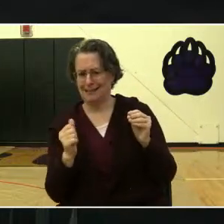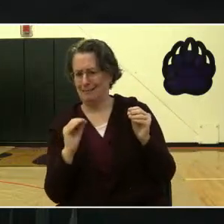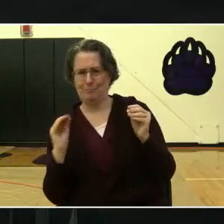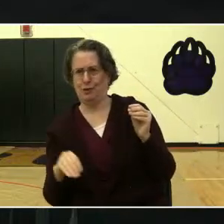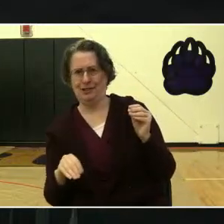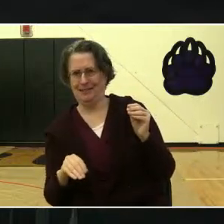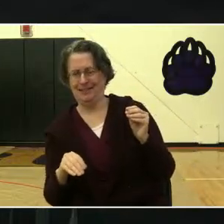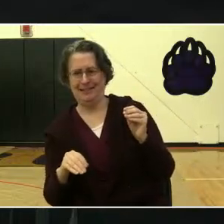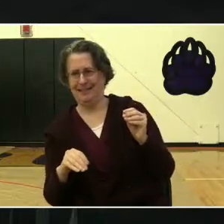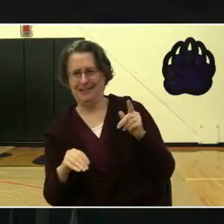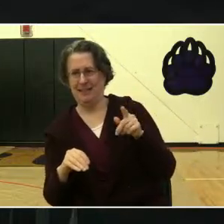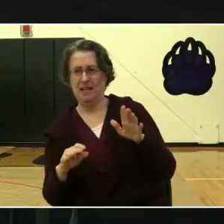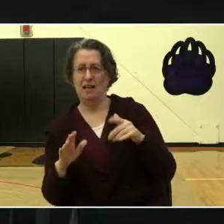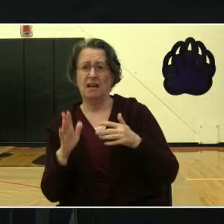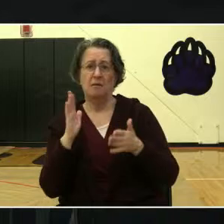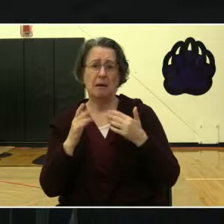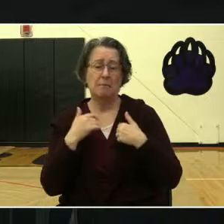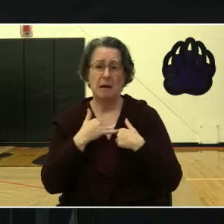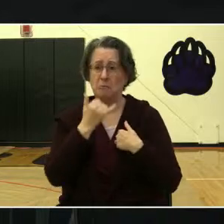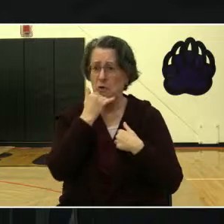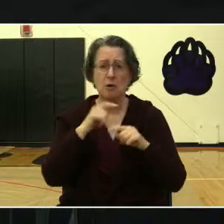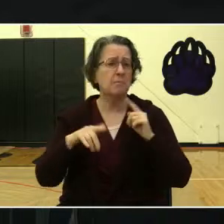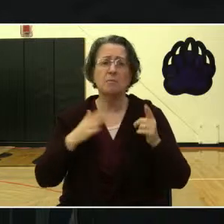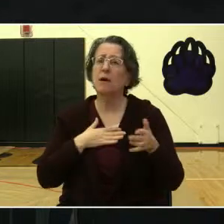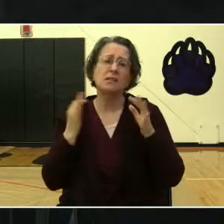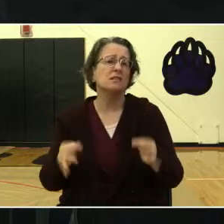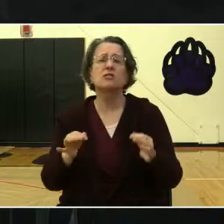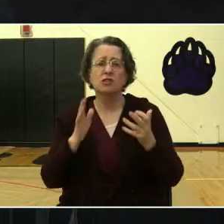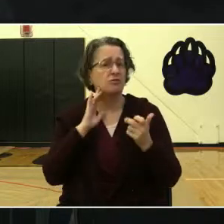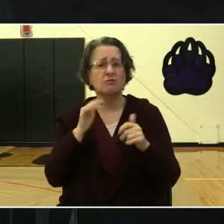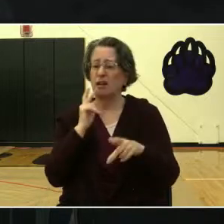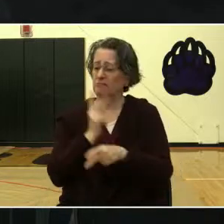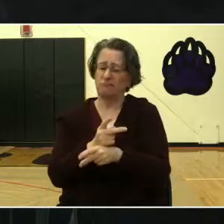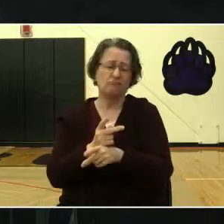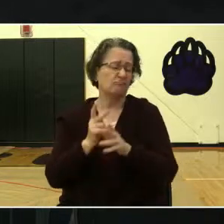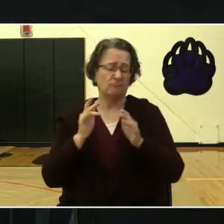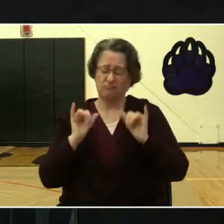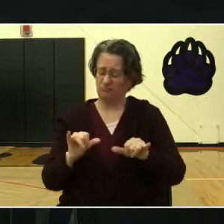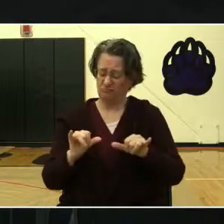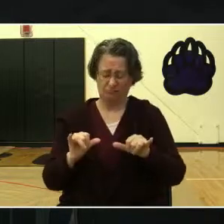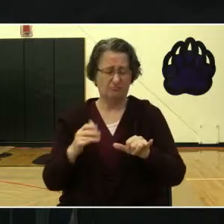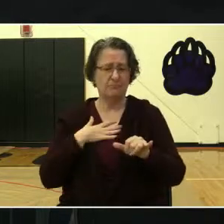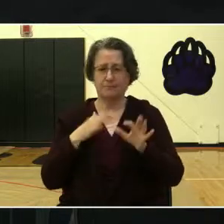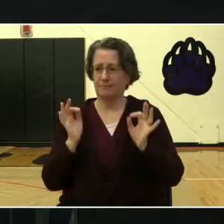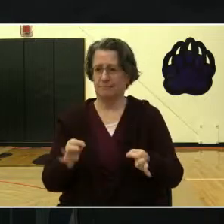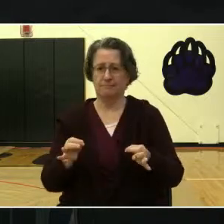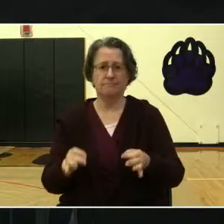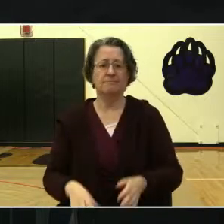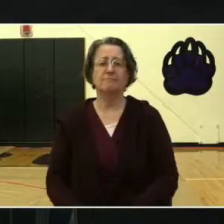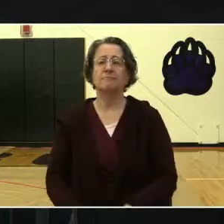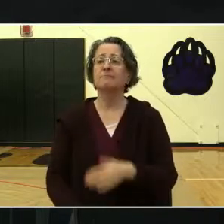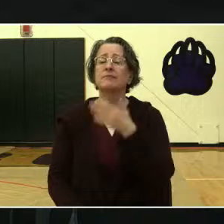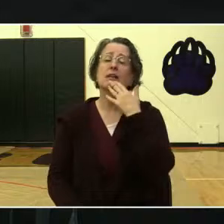but my the moderator's ruling Remains the Same about whether that's gerain but thank you for the clarification Mr